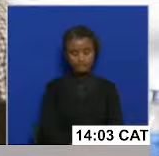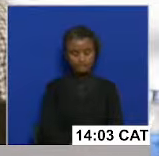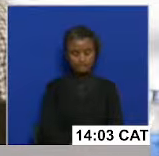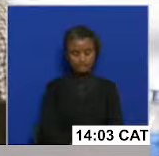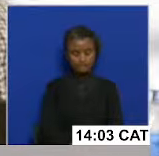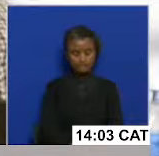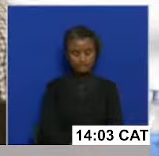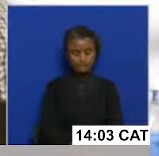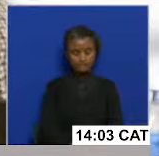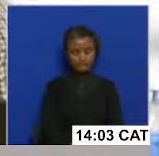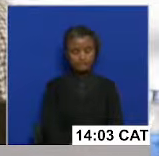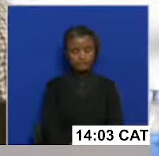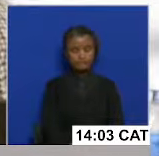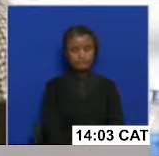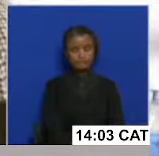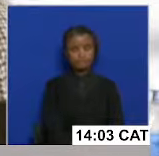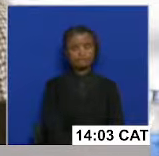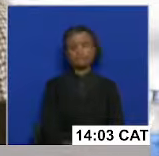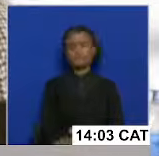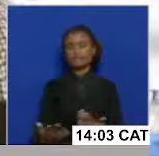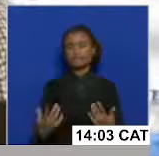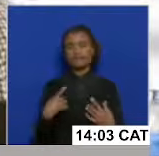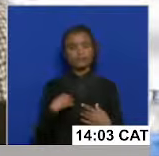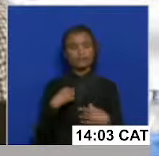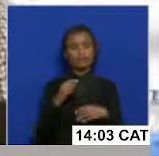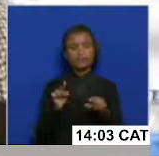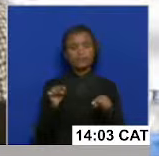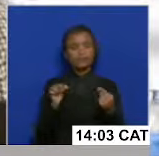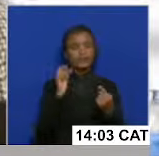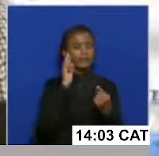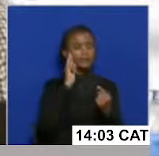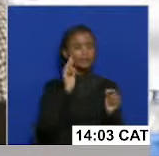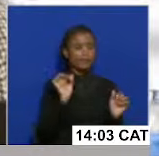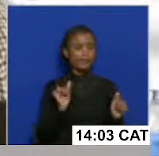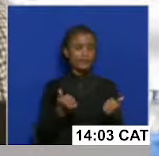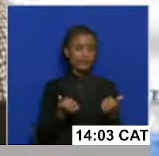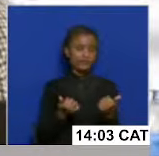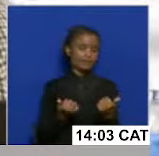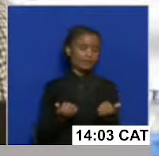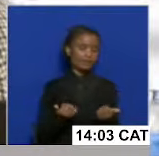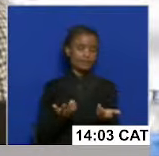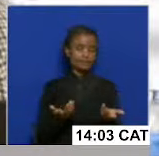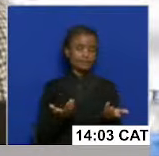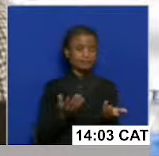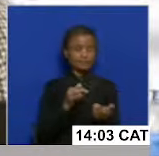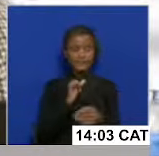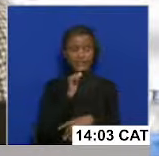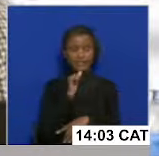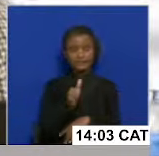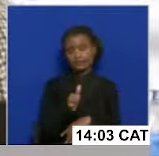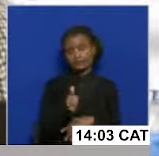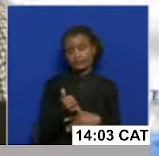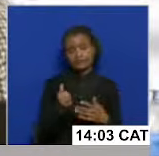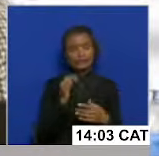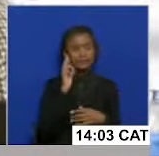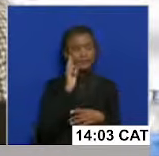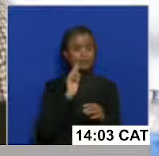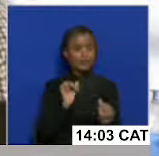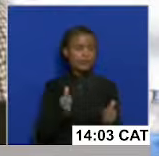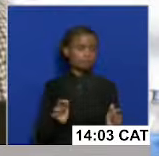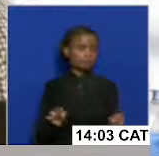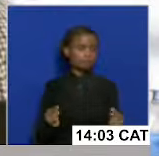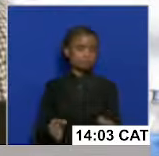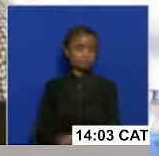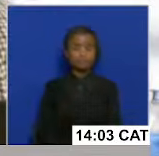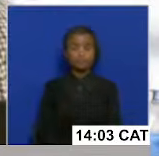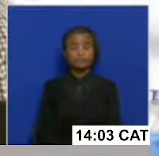Oh, I can't recall well All right, witness. when I answered. All right. Yes. Witness K, immediately beneath